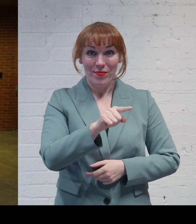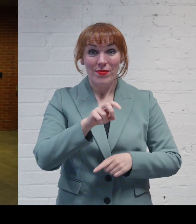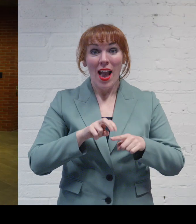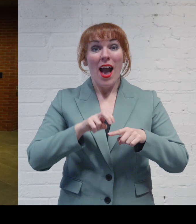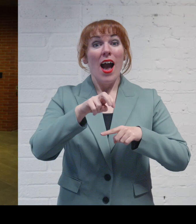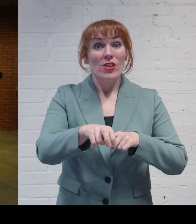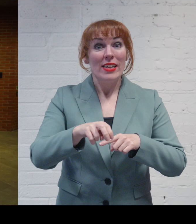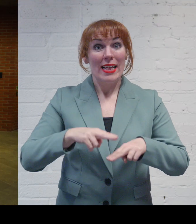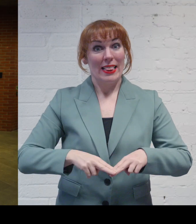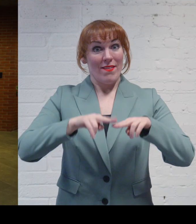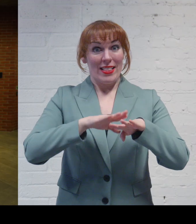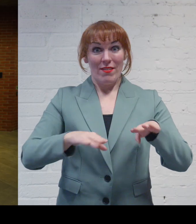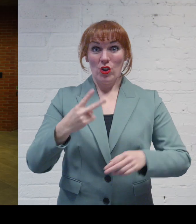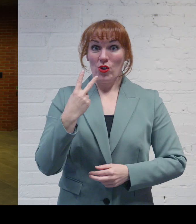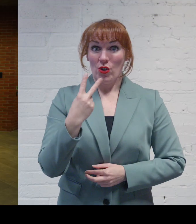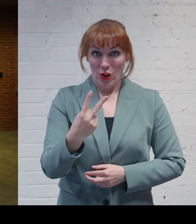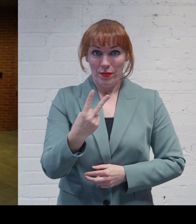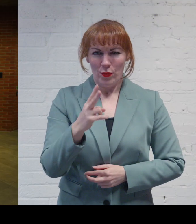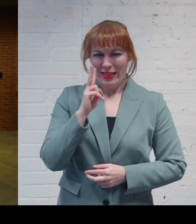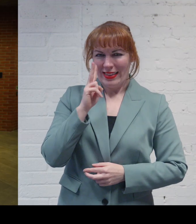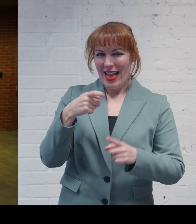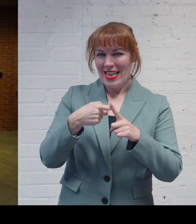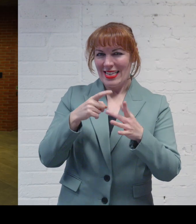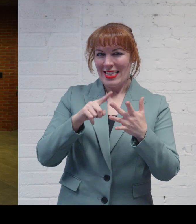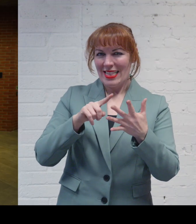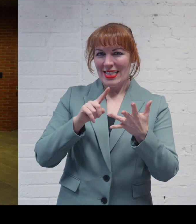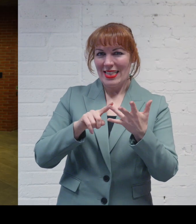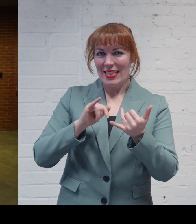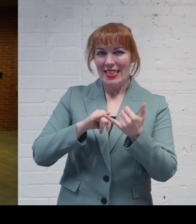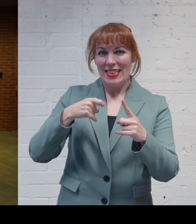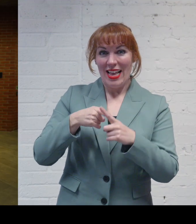Coming out of the lift on level 2, you will see the kiosk.